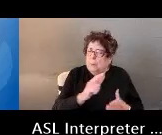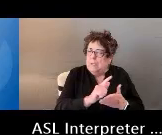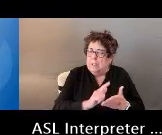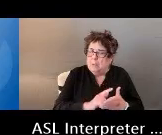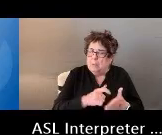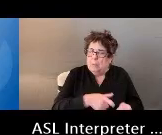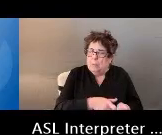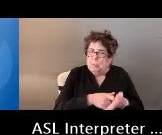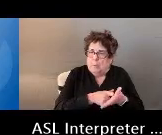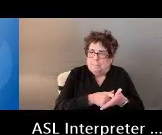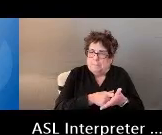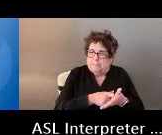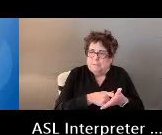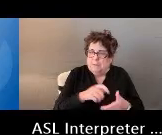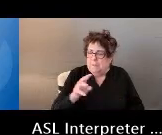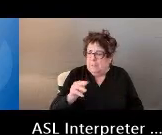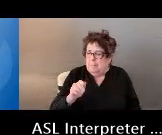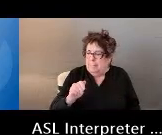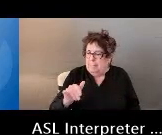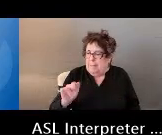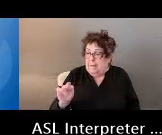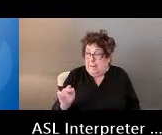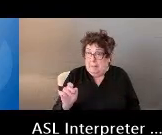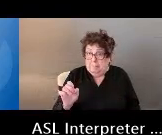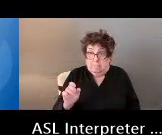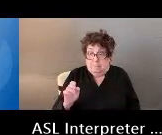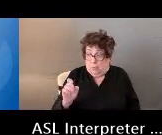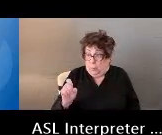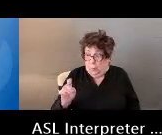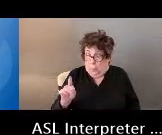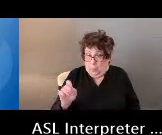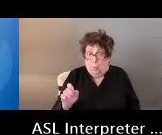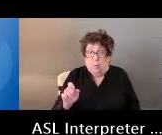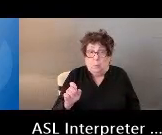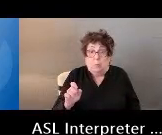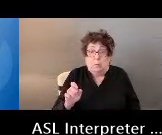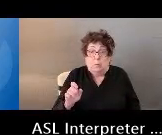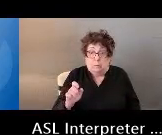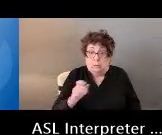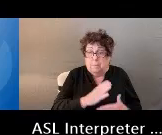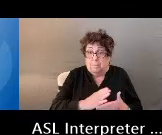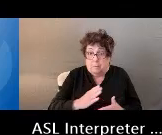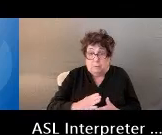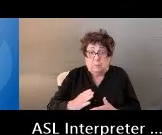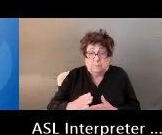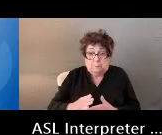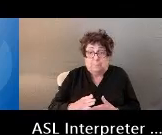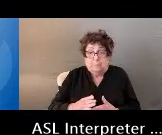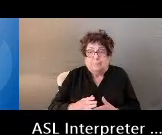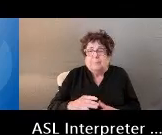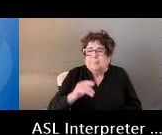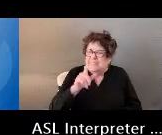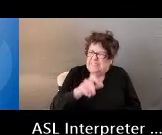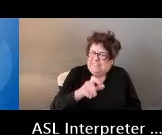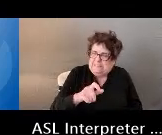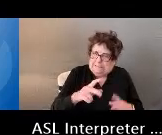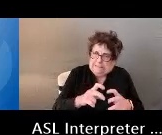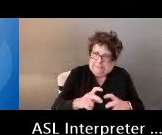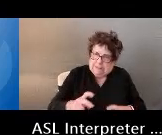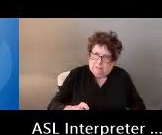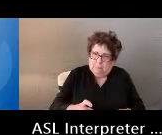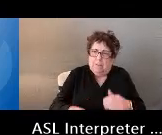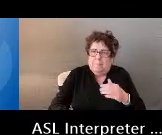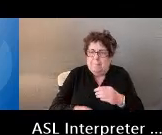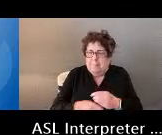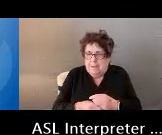is a needs assessment, and this is pretty much an evaluation of the language and disability access